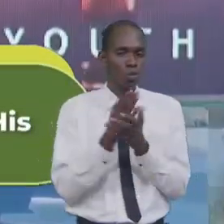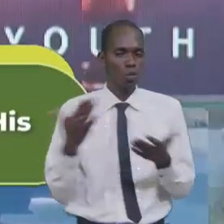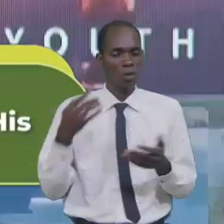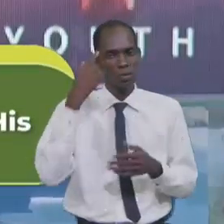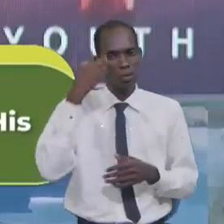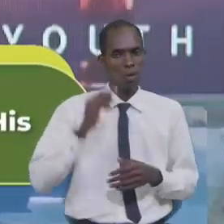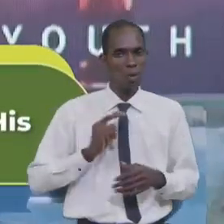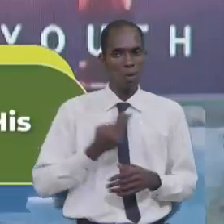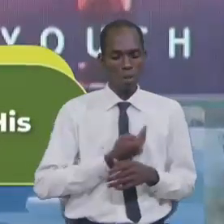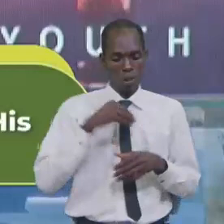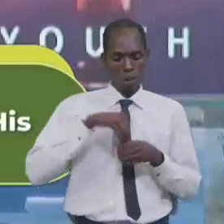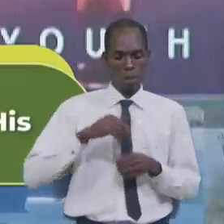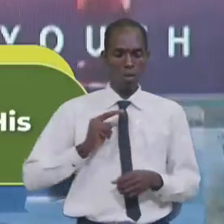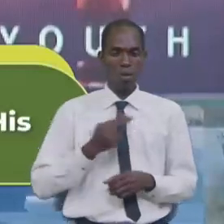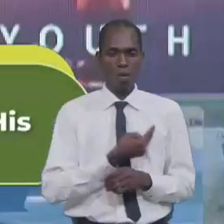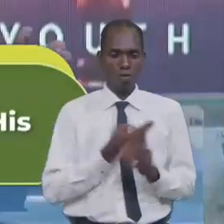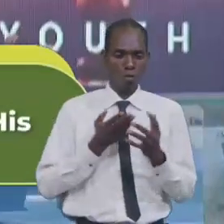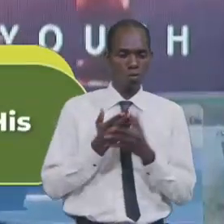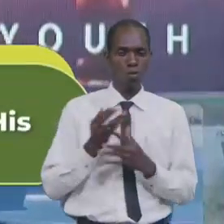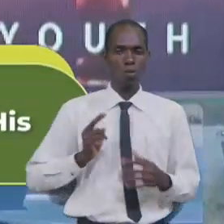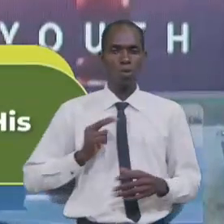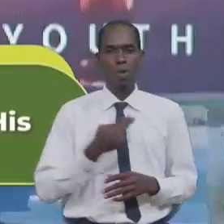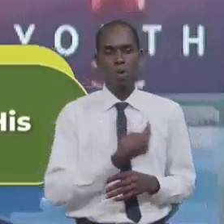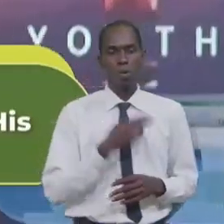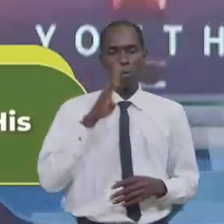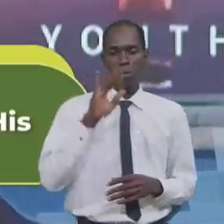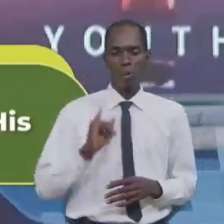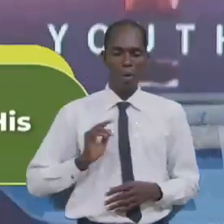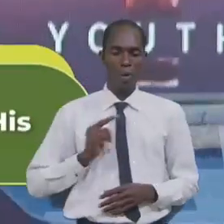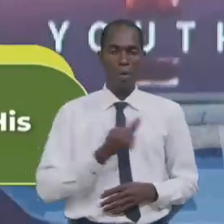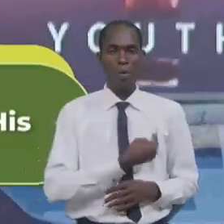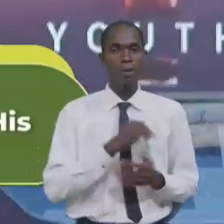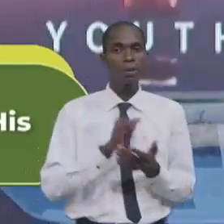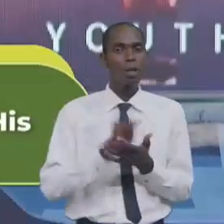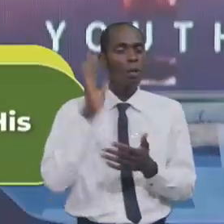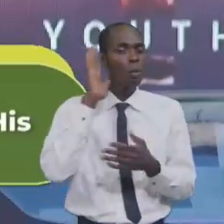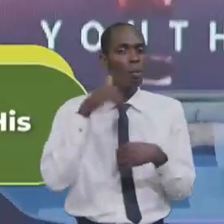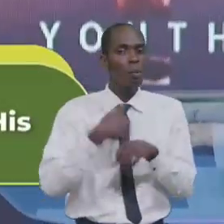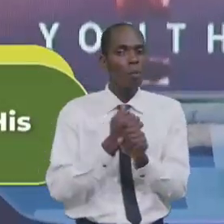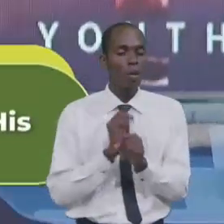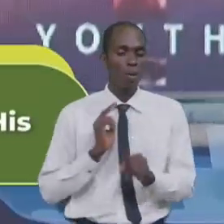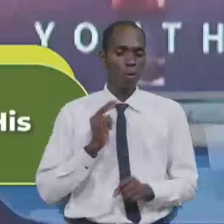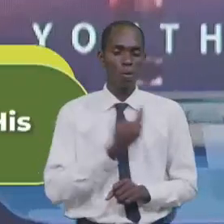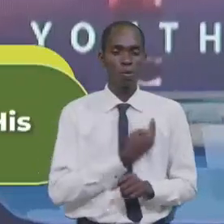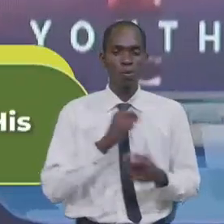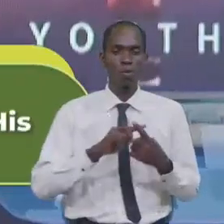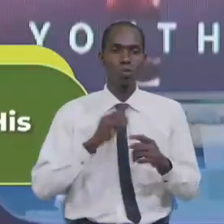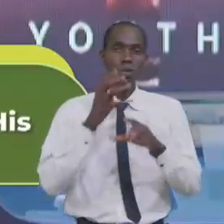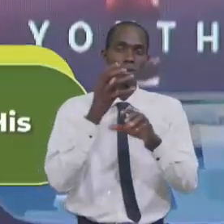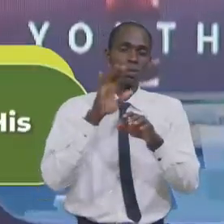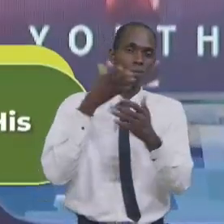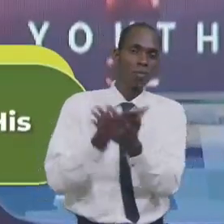in us, through us, by us, that will make us get to the peak and get to